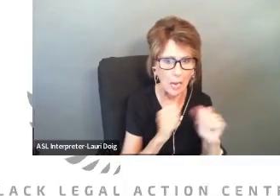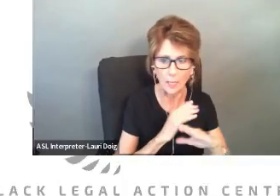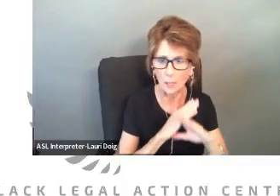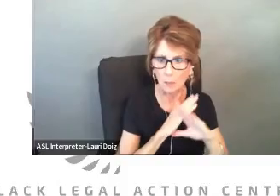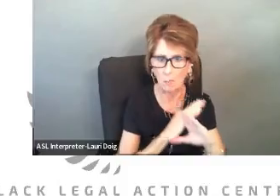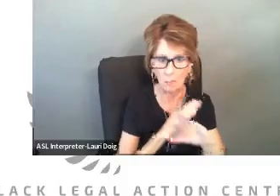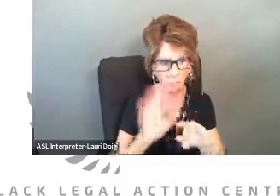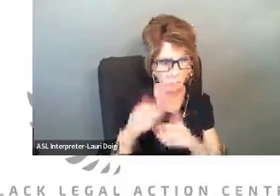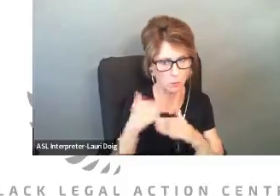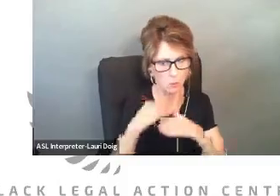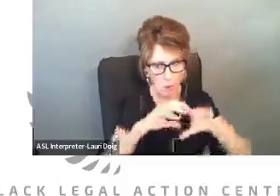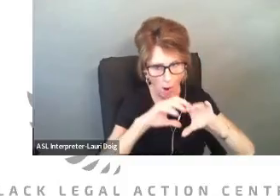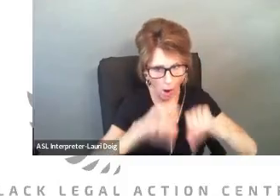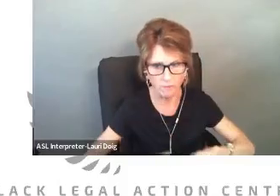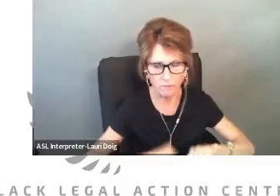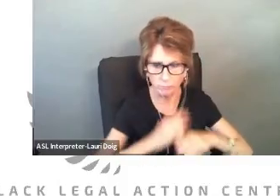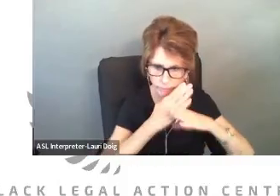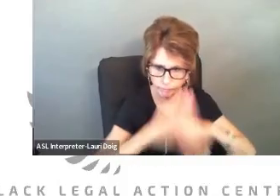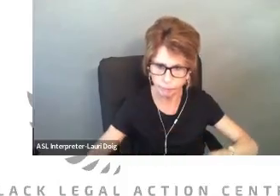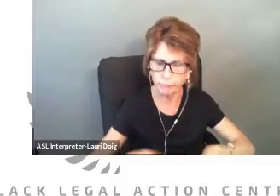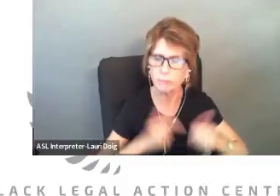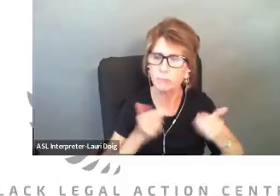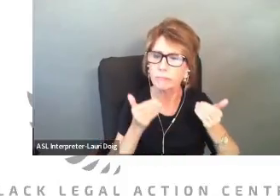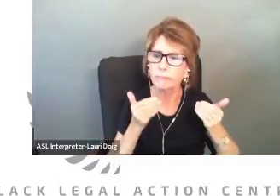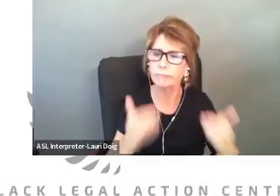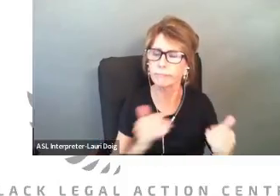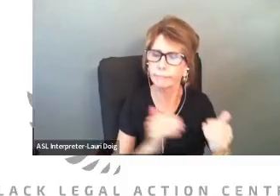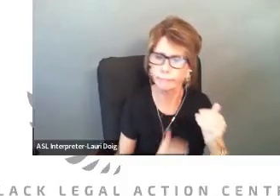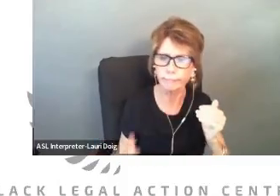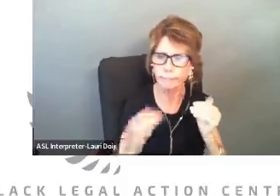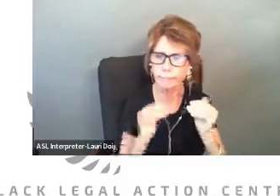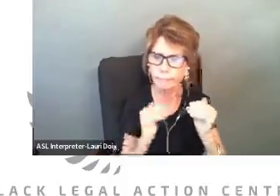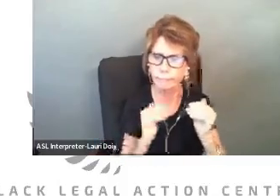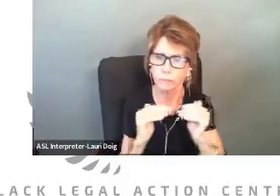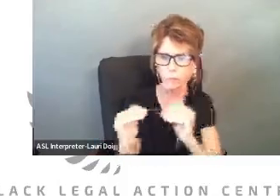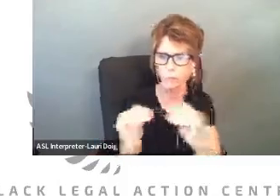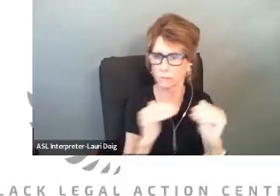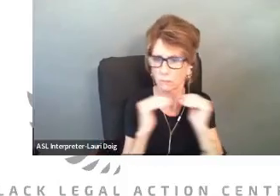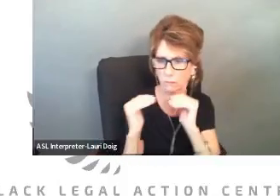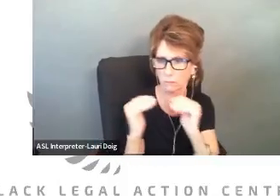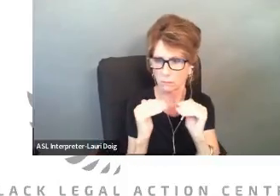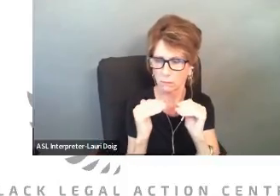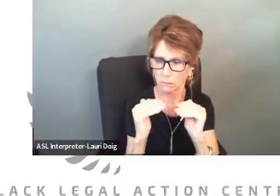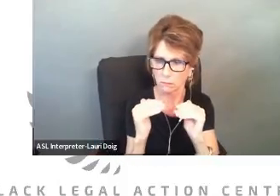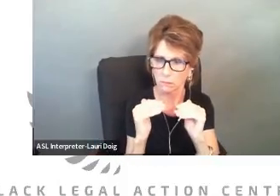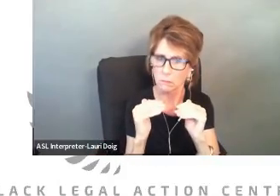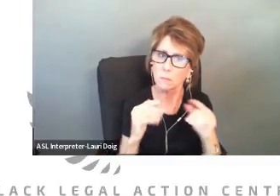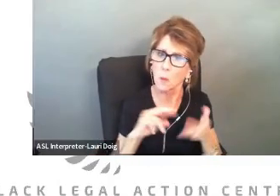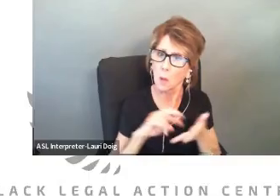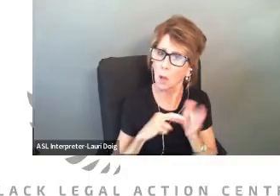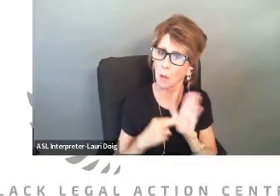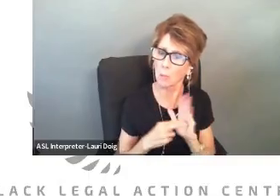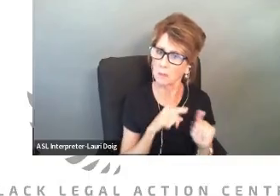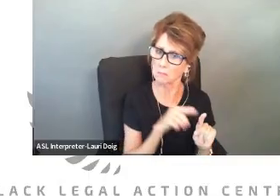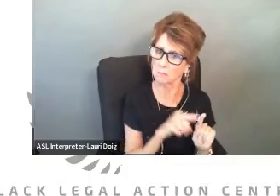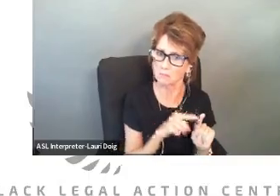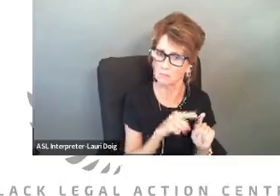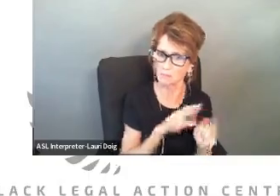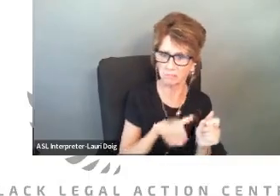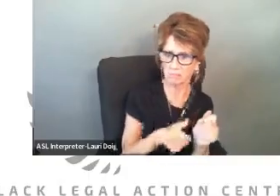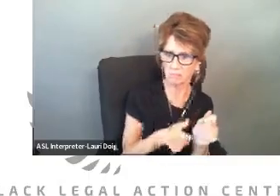policy-related barrier, ensure that those are removed so that you can enjoy the rights that the code has bestowed on